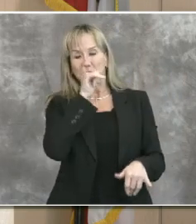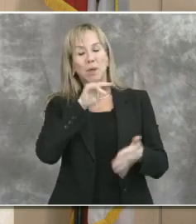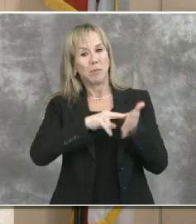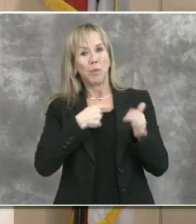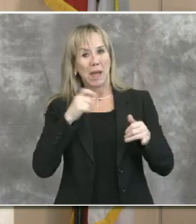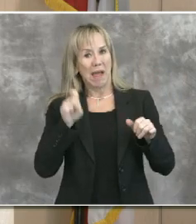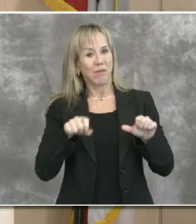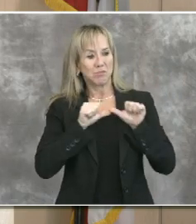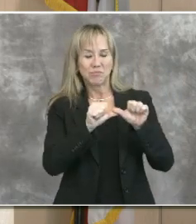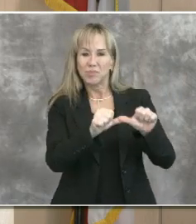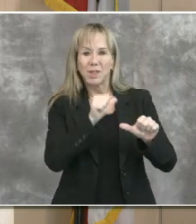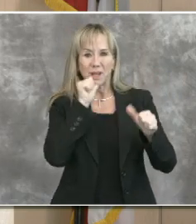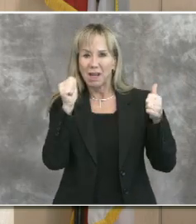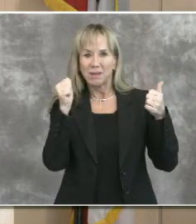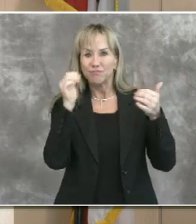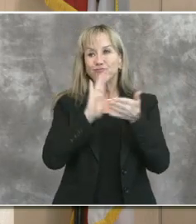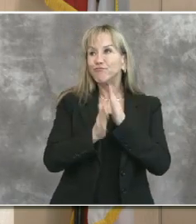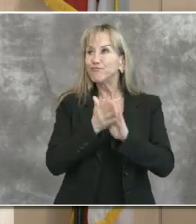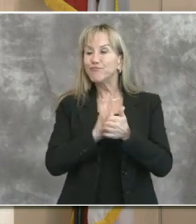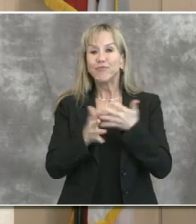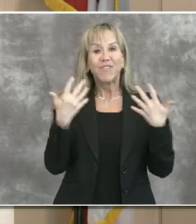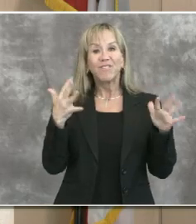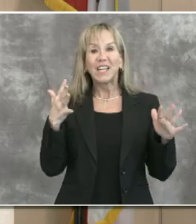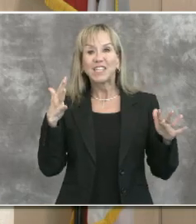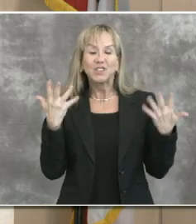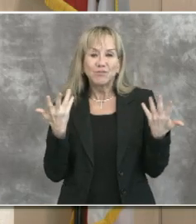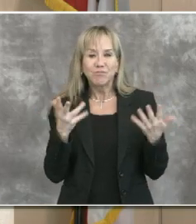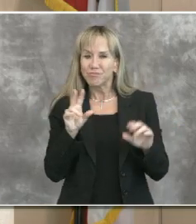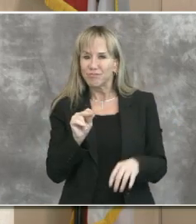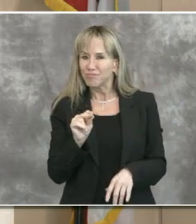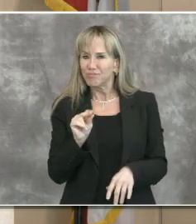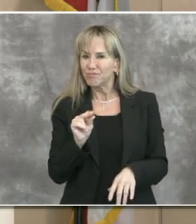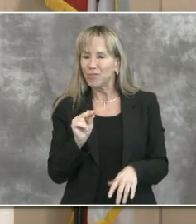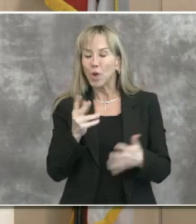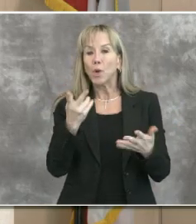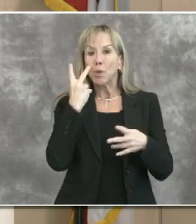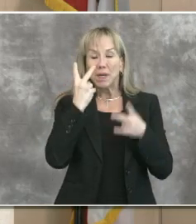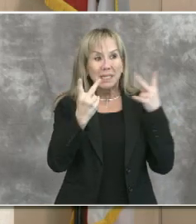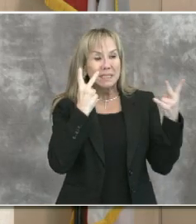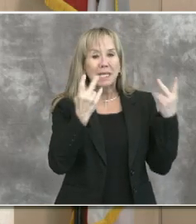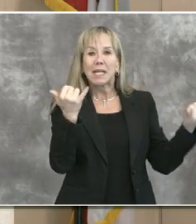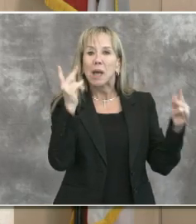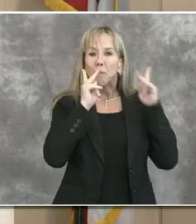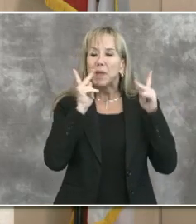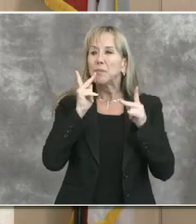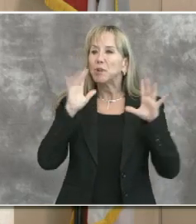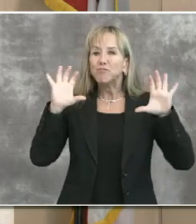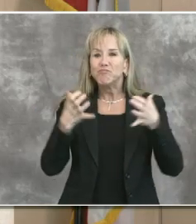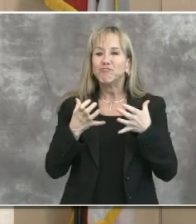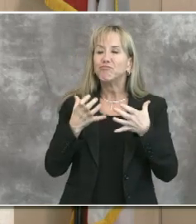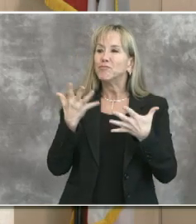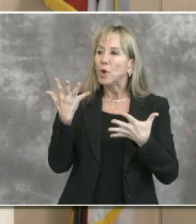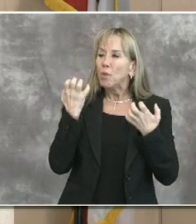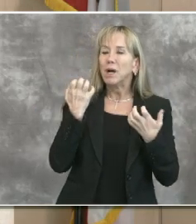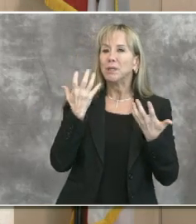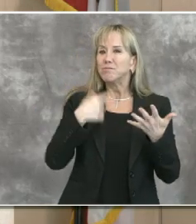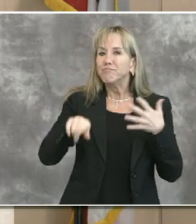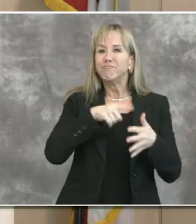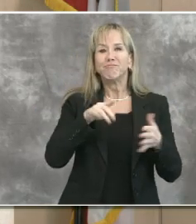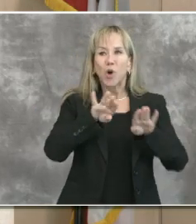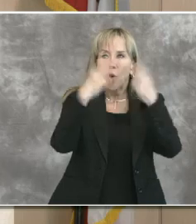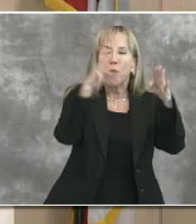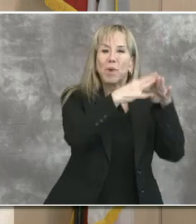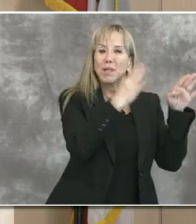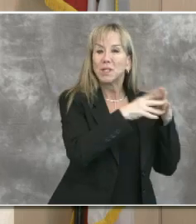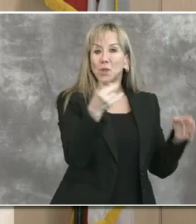yet. While we see calls to immediately open things, while we see large gatherings out together